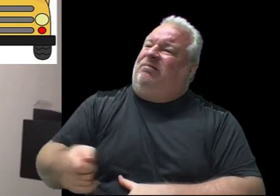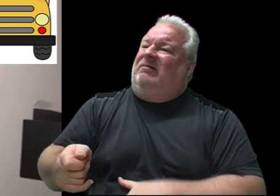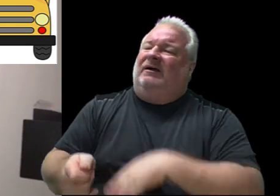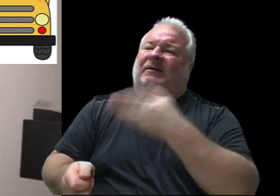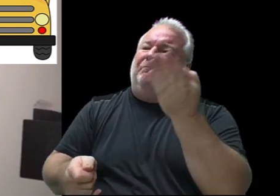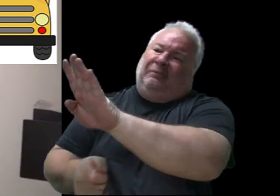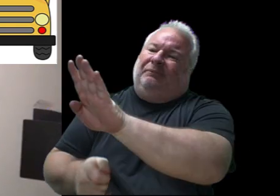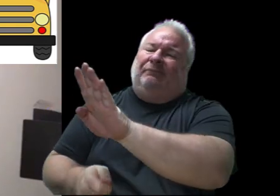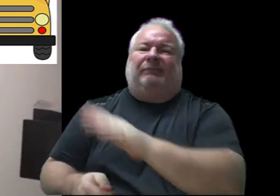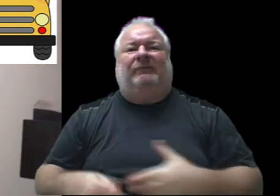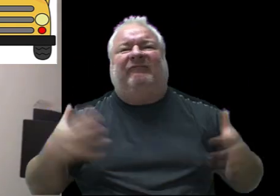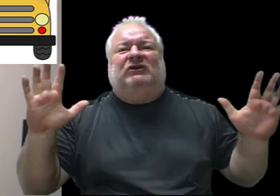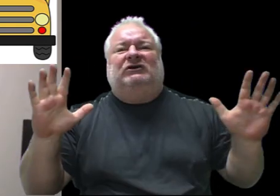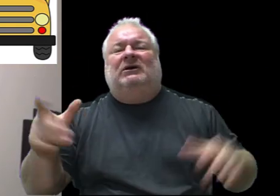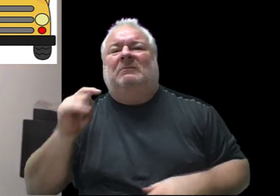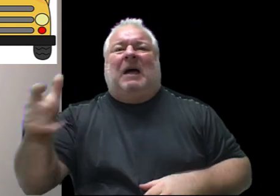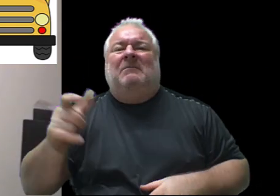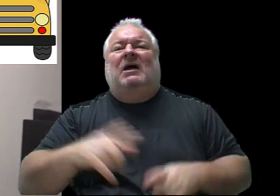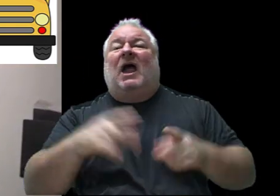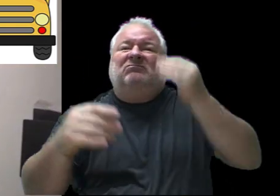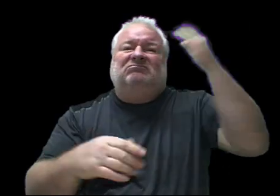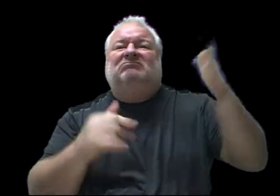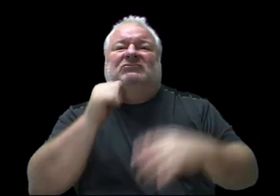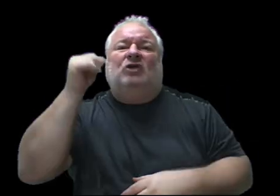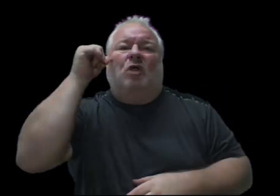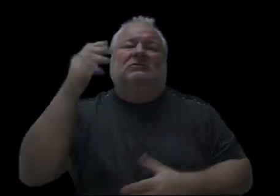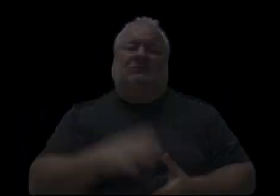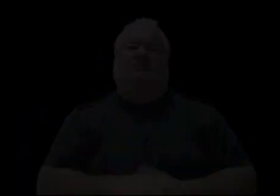next. And tell a trusted adult.